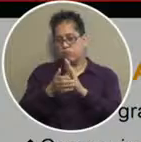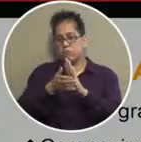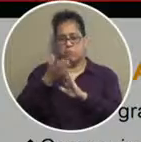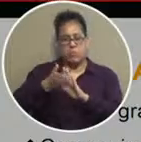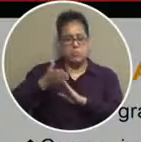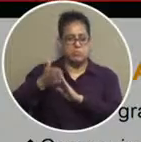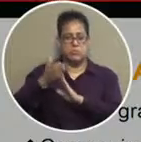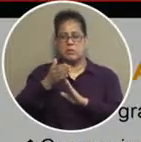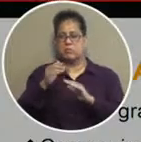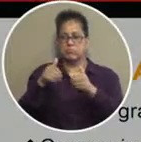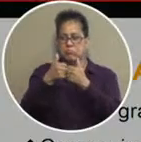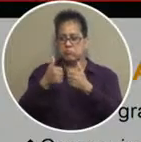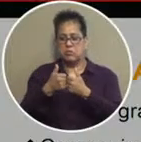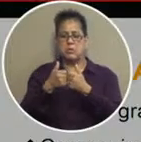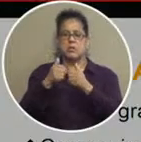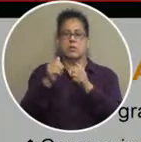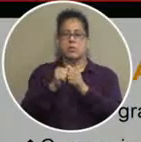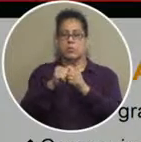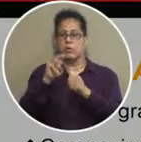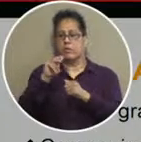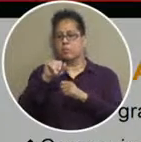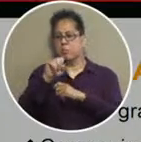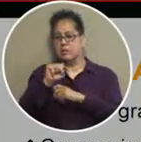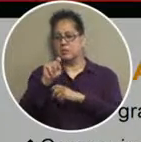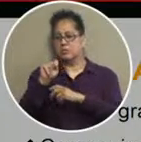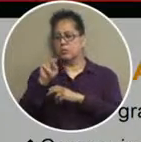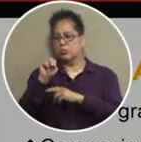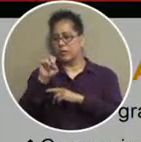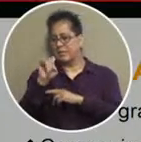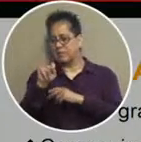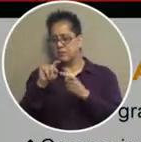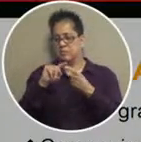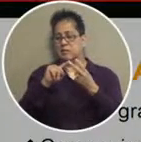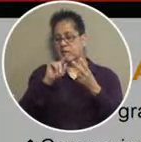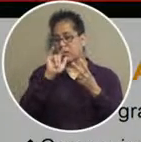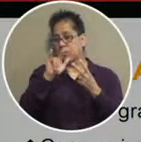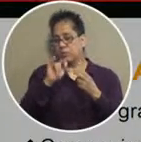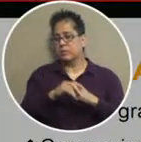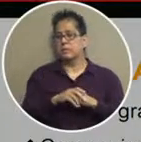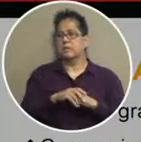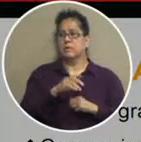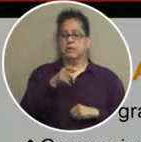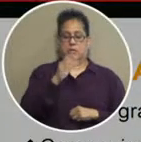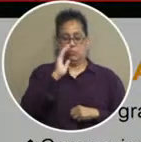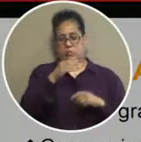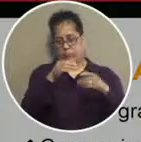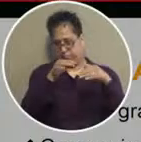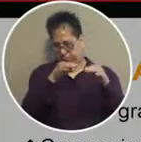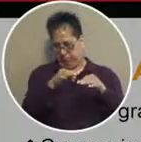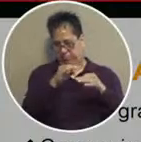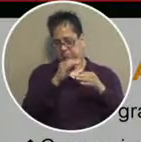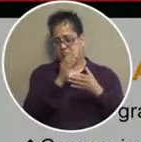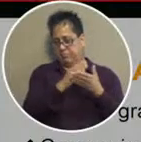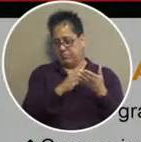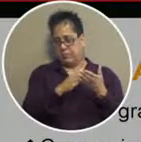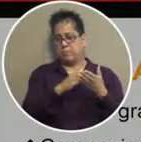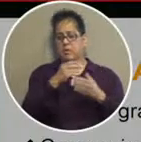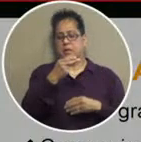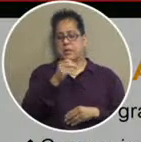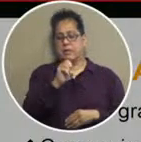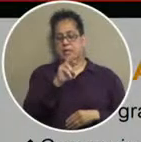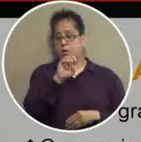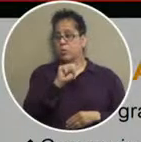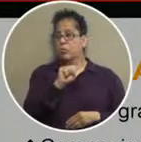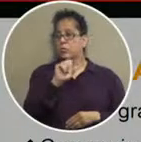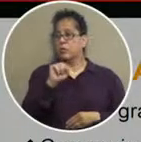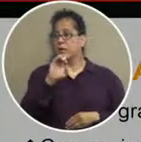as well, in particular with our mass transit and our international airport. So I'm going to go through some of those, and then I'm going to talk a little bit about the HEROES Act, which you all